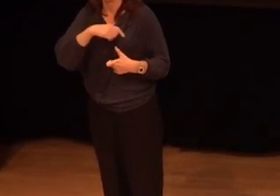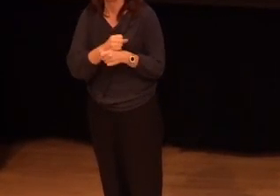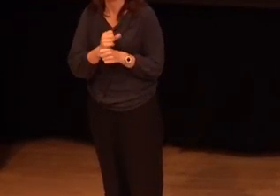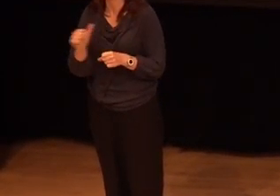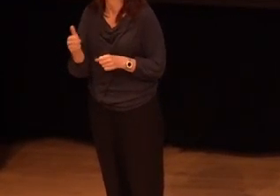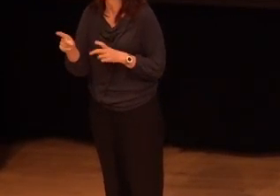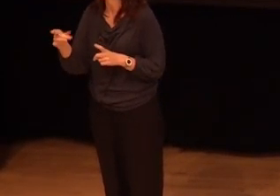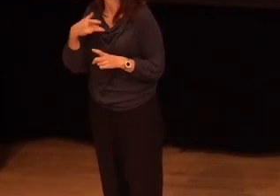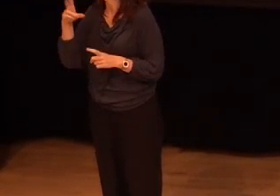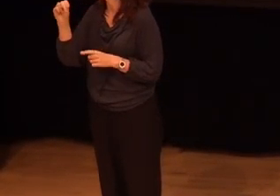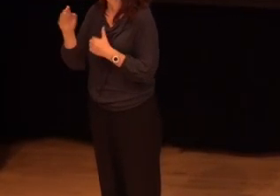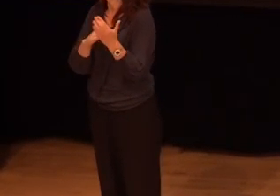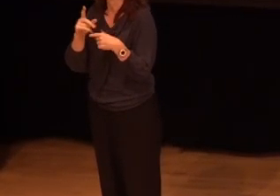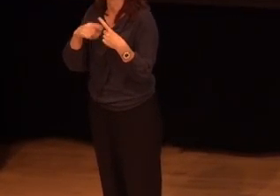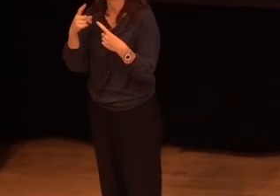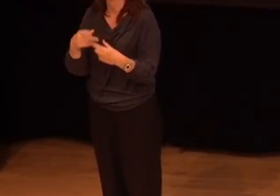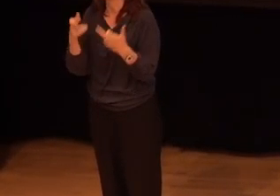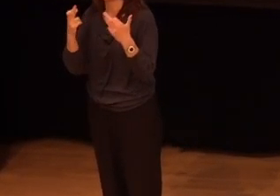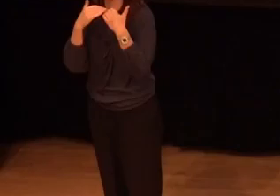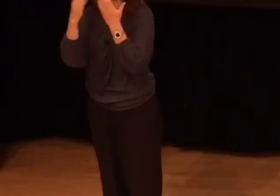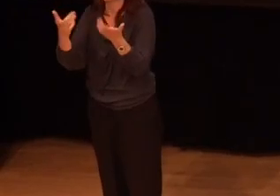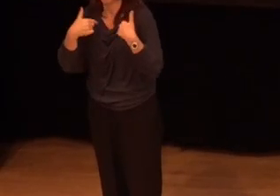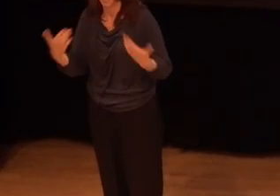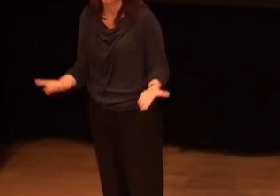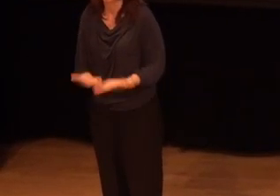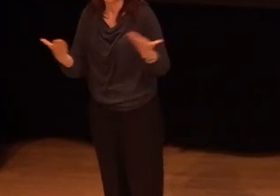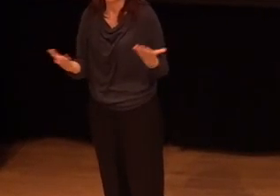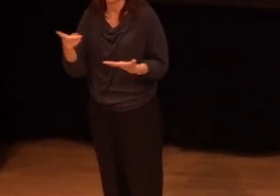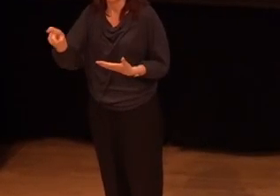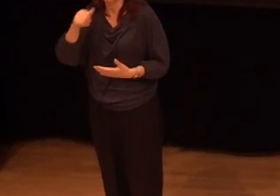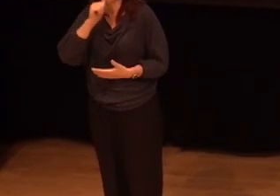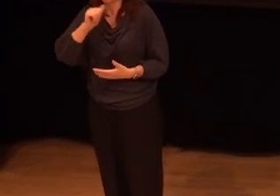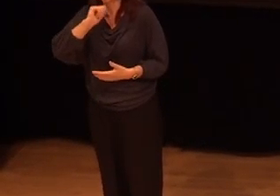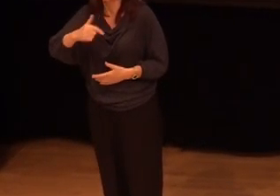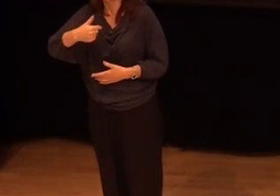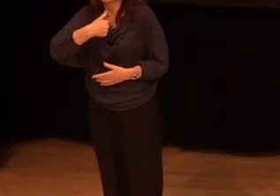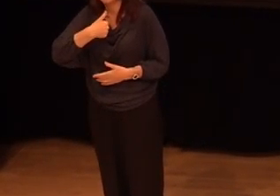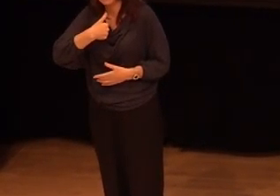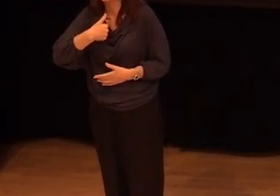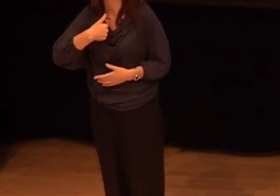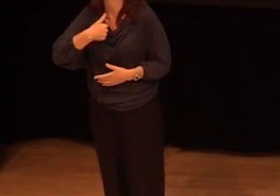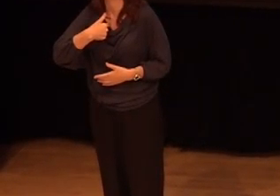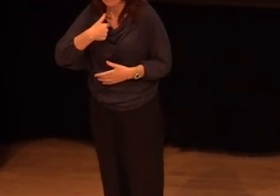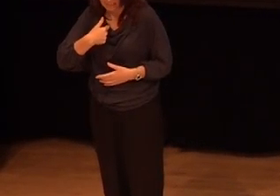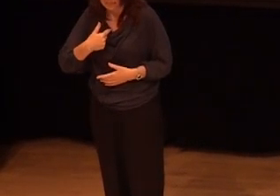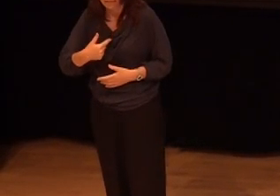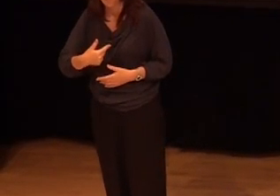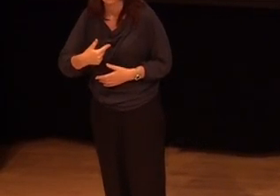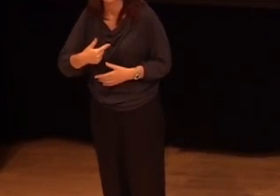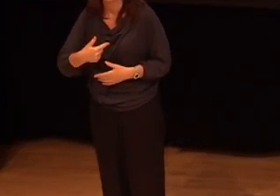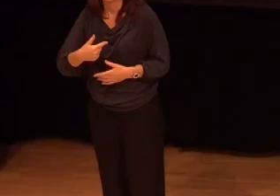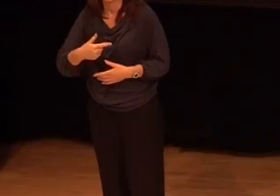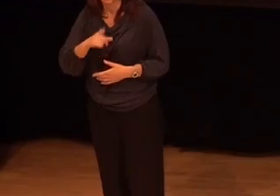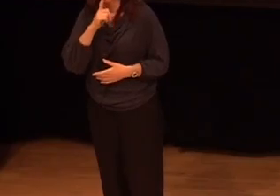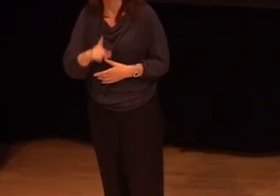said to myself, screw you, honey, I am here and you have to put up with me. And I think when more disabled people feel that